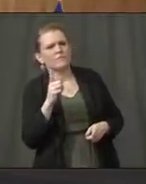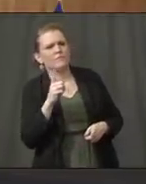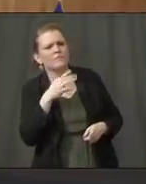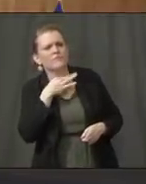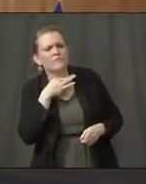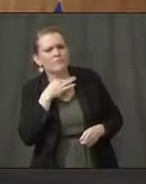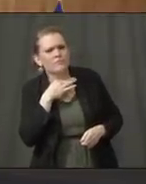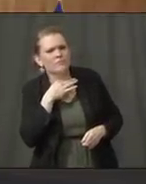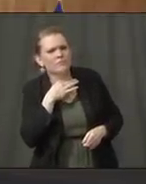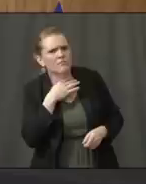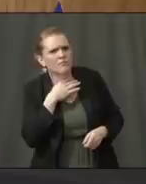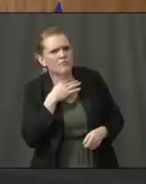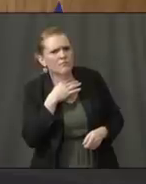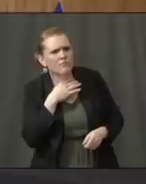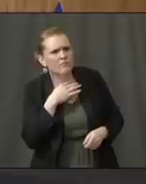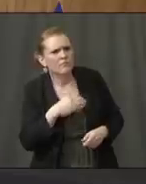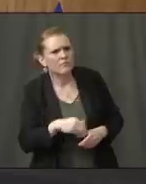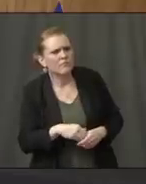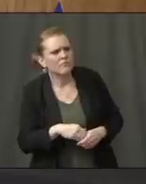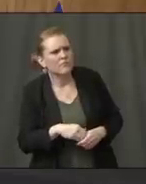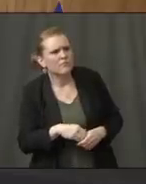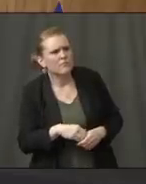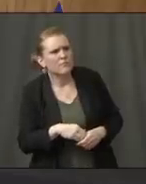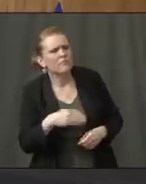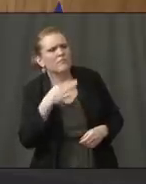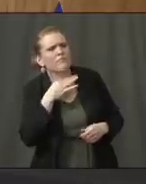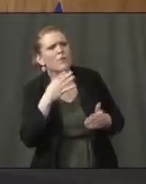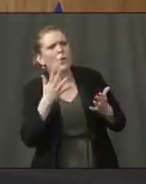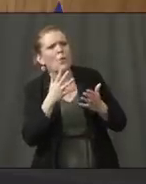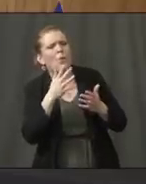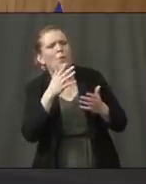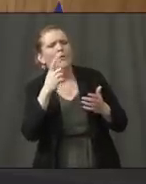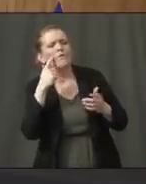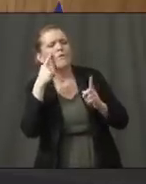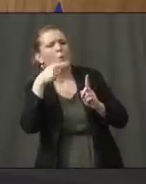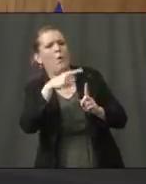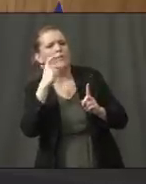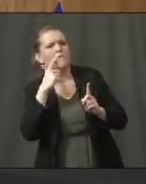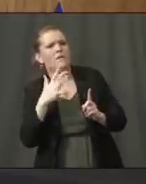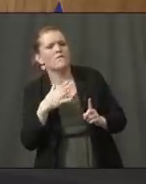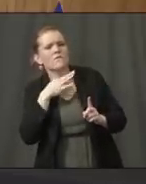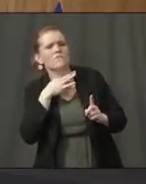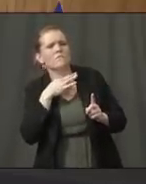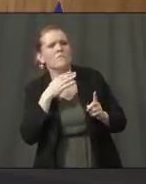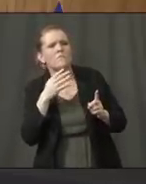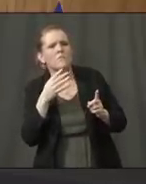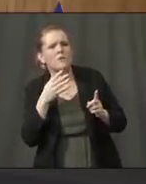what sort of legal advice have you gotten, Governor, regarding